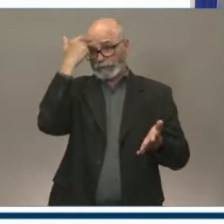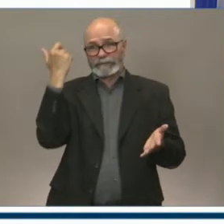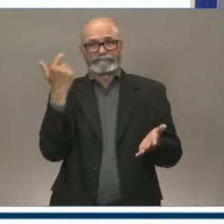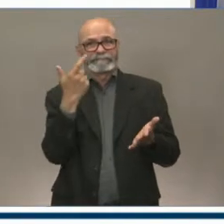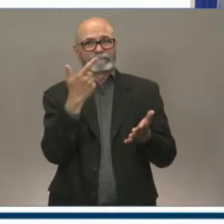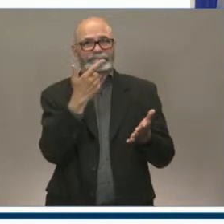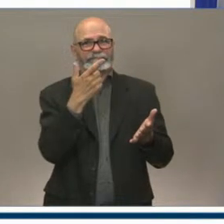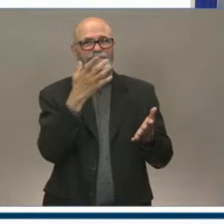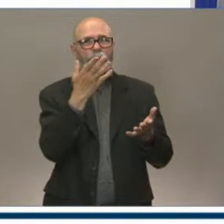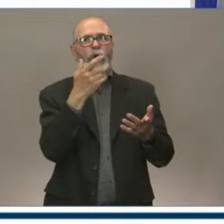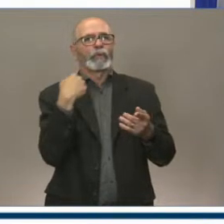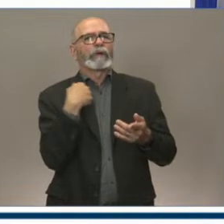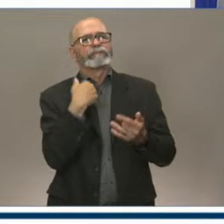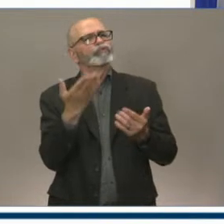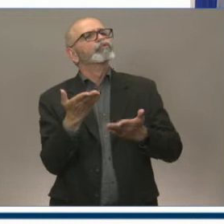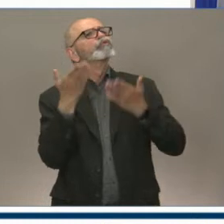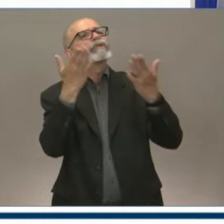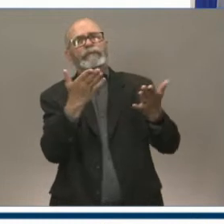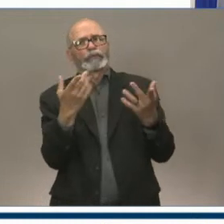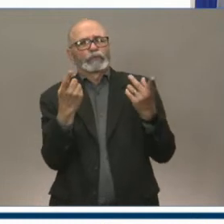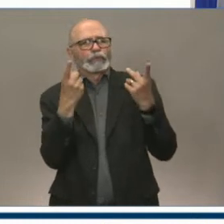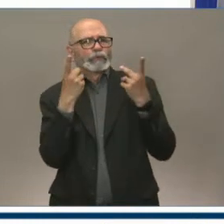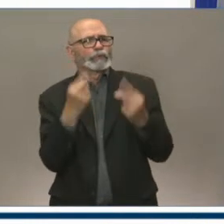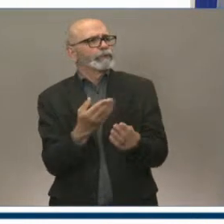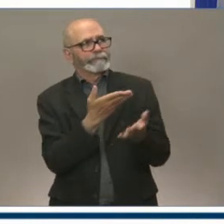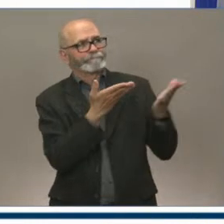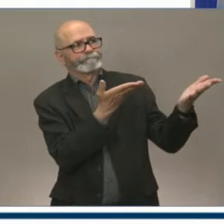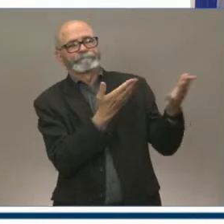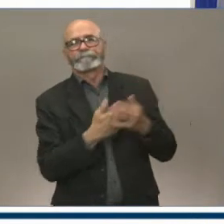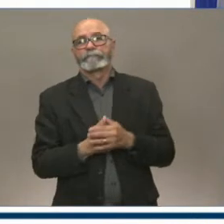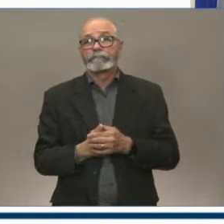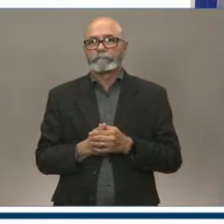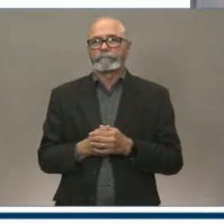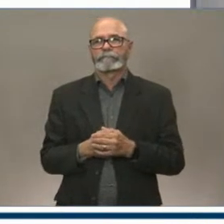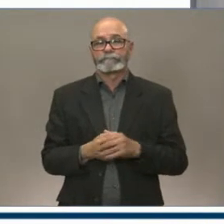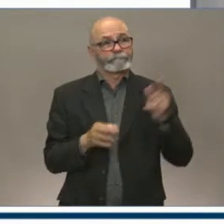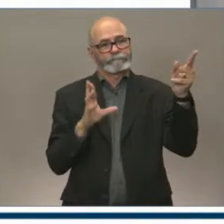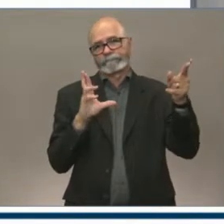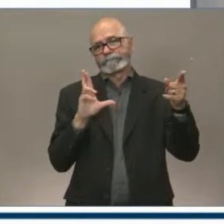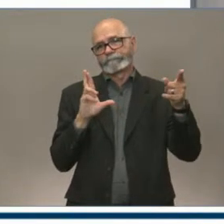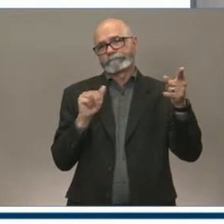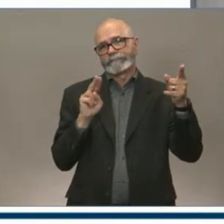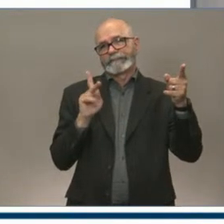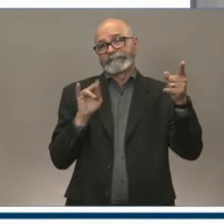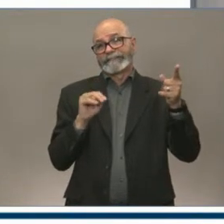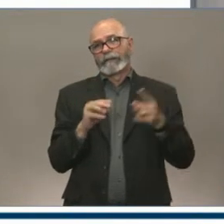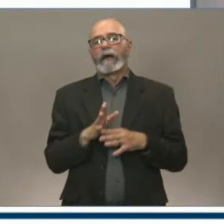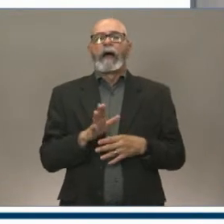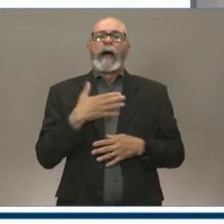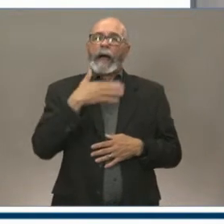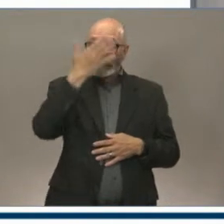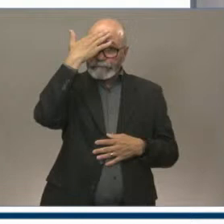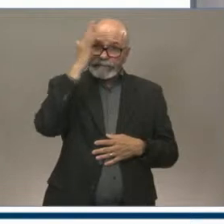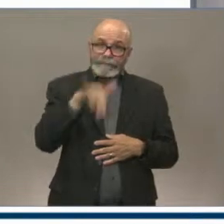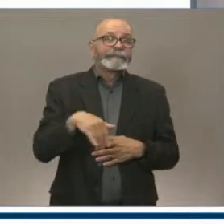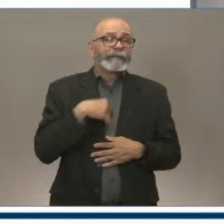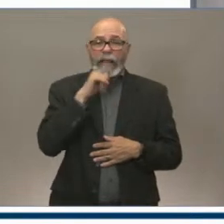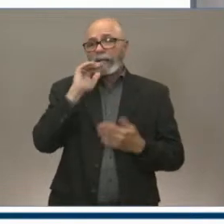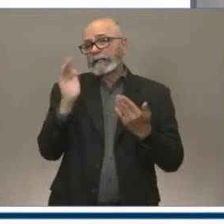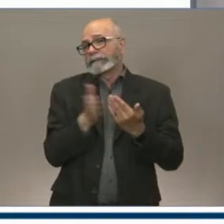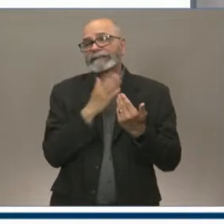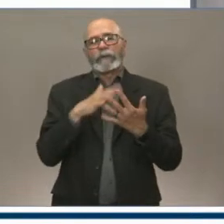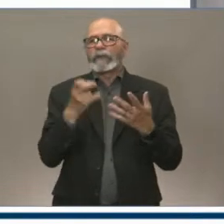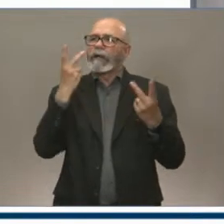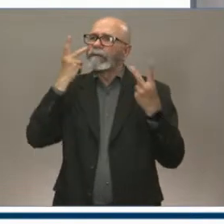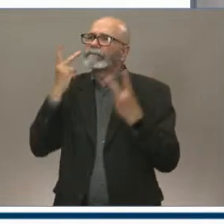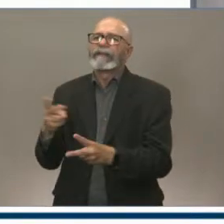been cut off from their families since last November? Well, I certainly can understand the challenges of not being able to see family members.